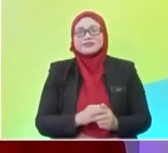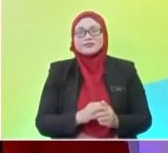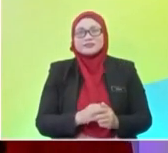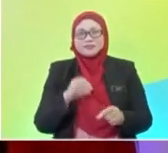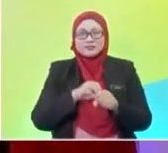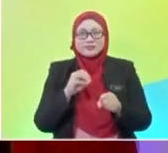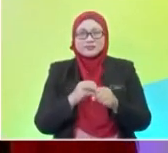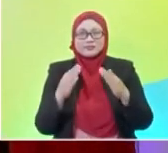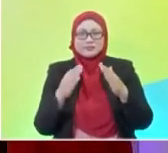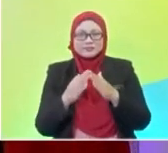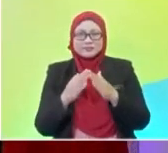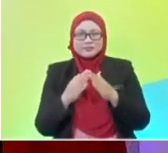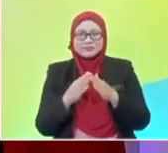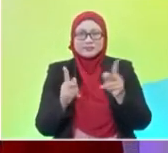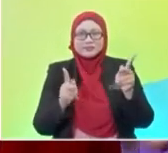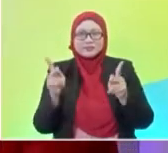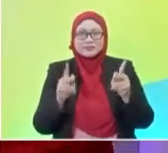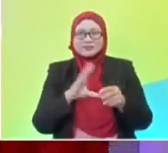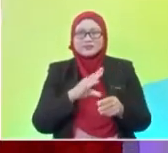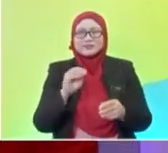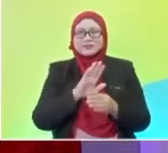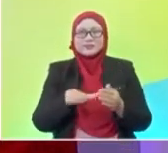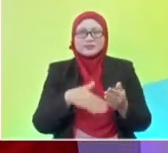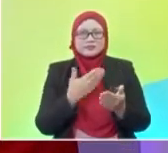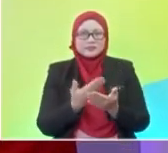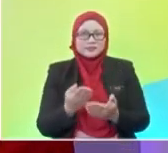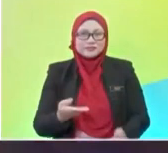buildings, vehicles, and everything around us.